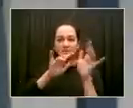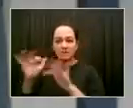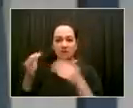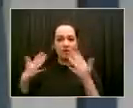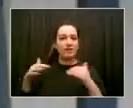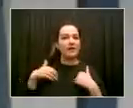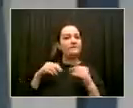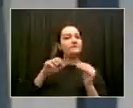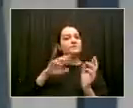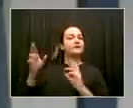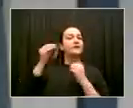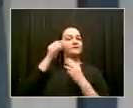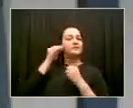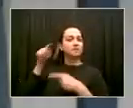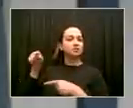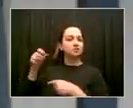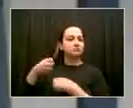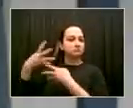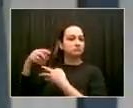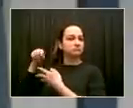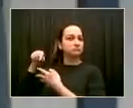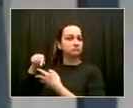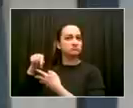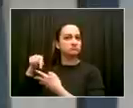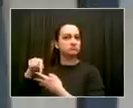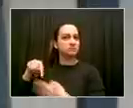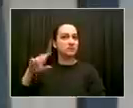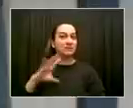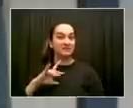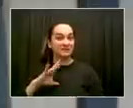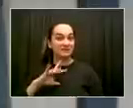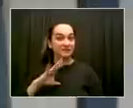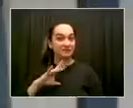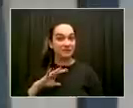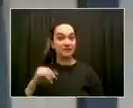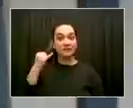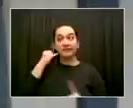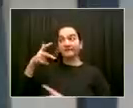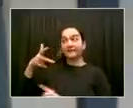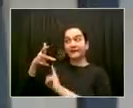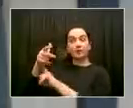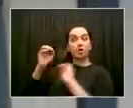look at how we could use both the Argus